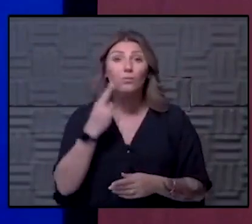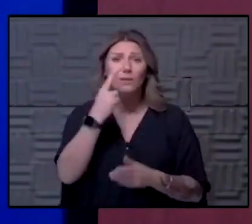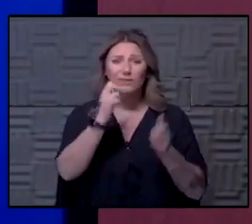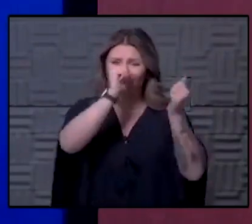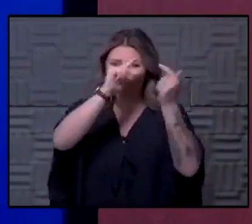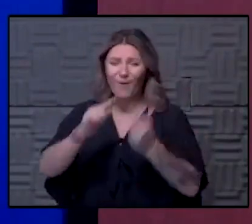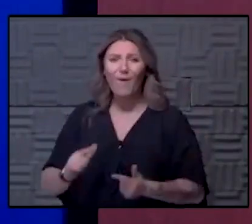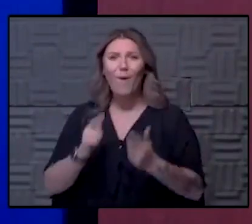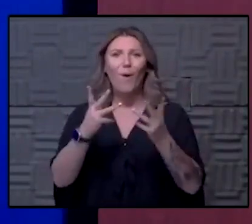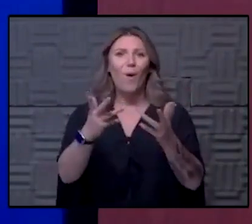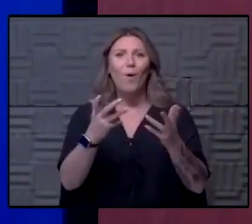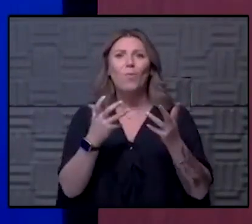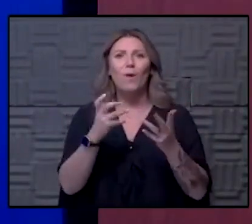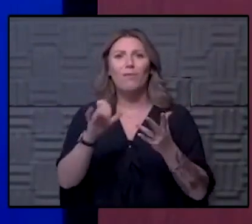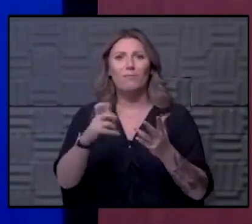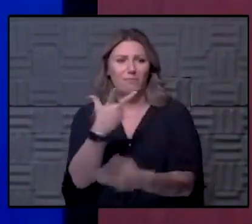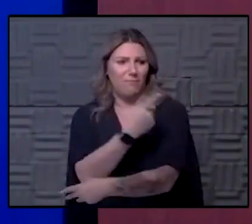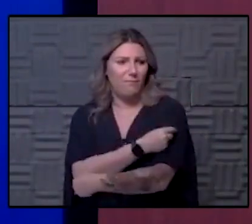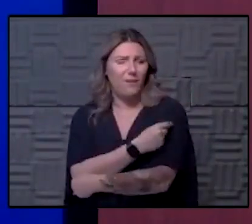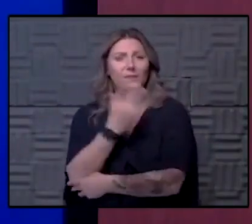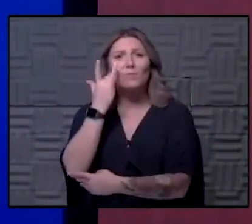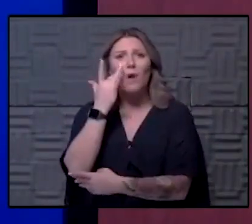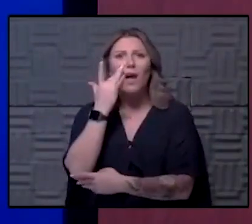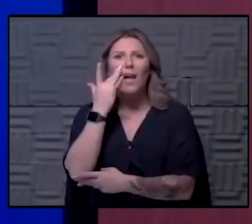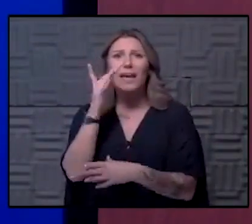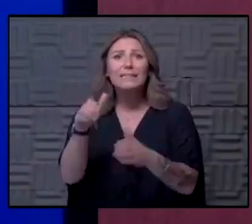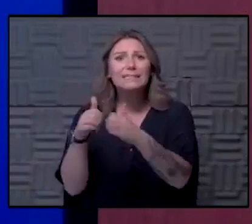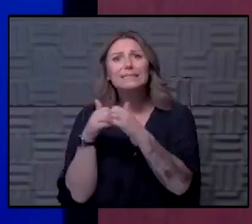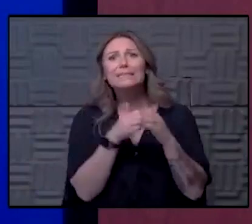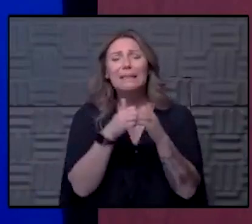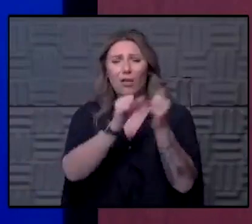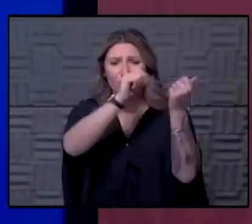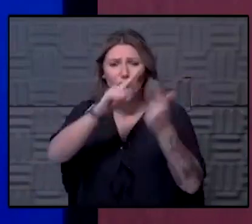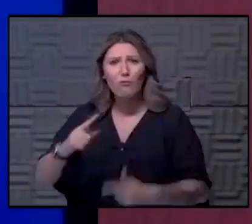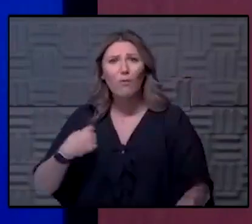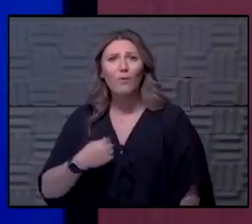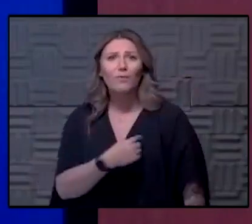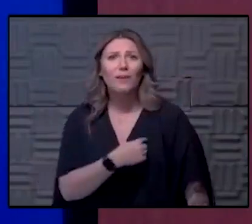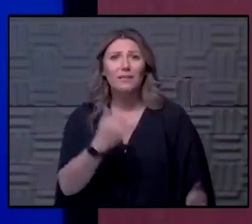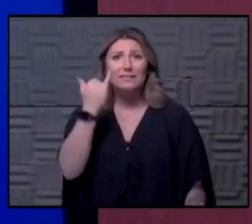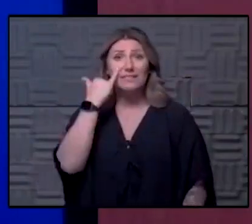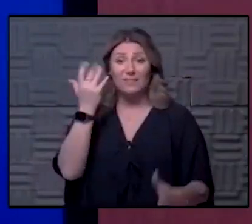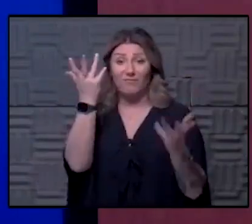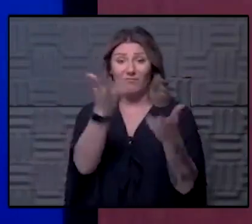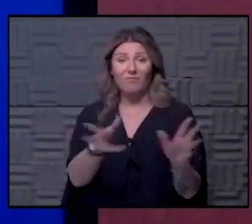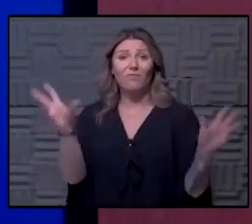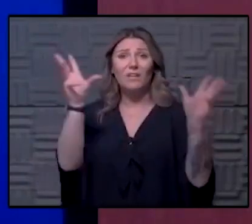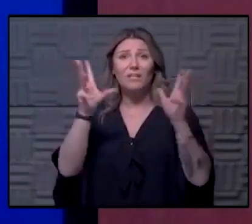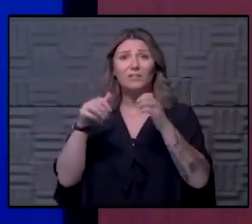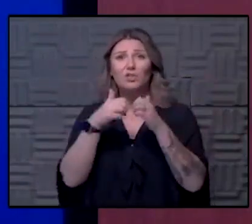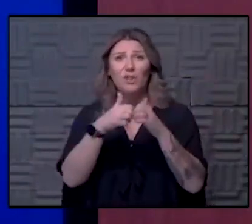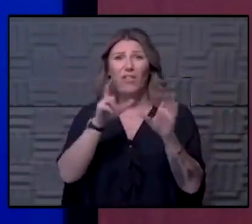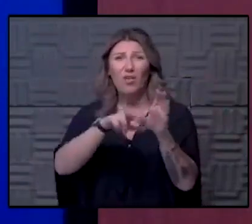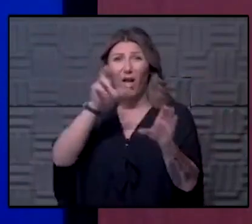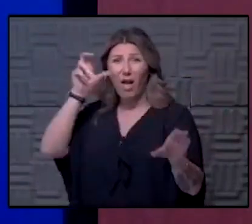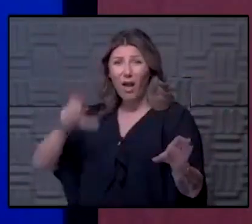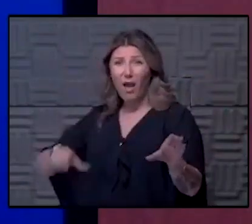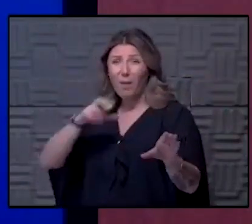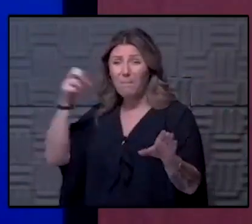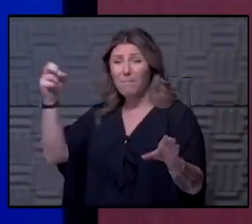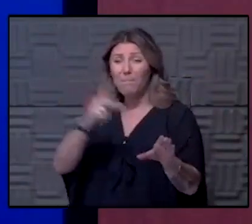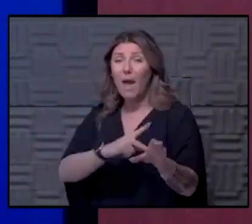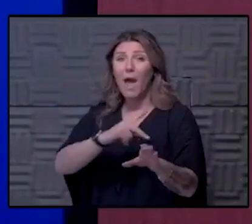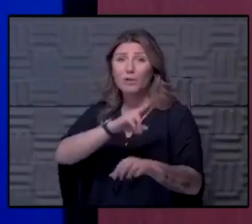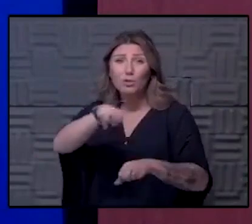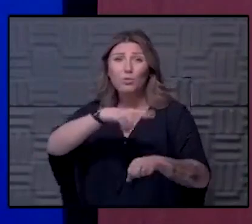us want to be vaccinated. Is we're in this together, and if we're ever going to get out of it together, and by out of it I mean really back to normal,